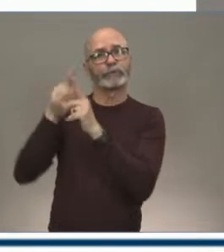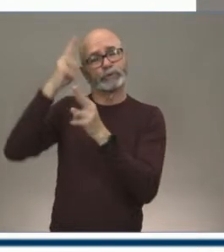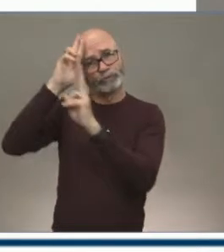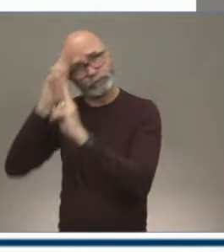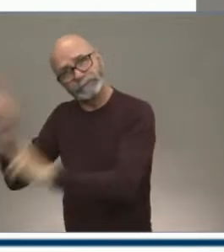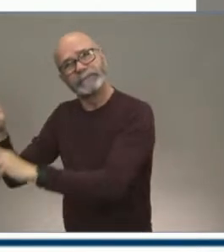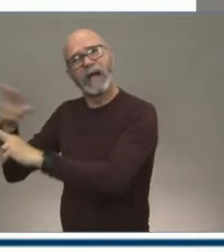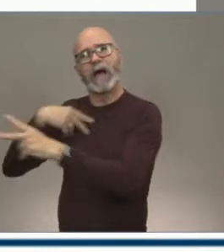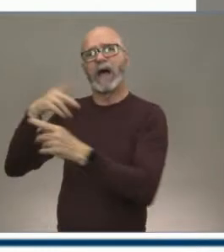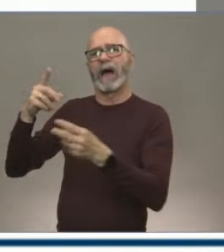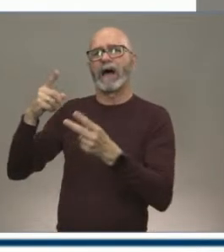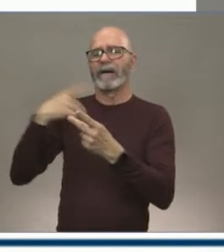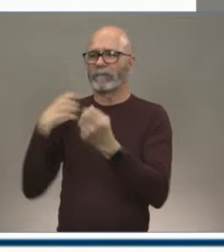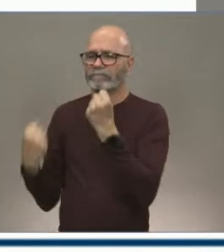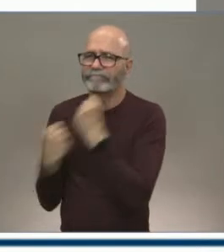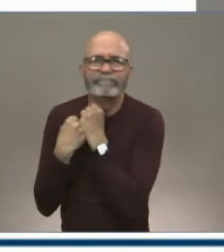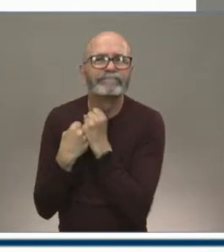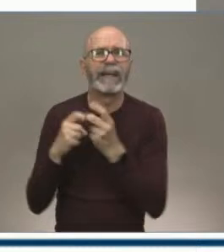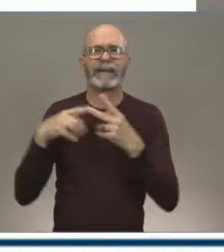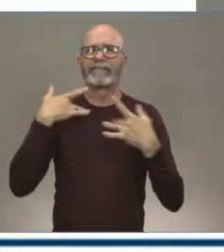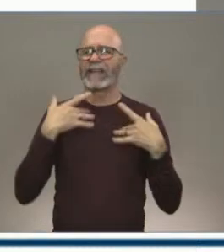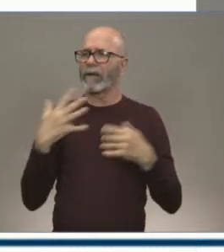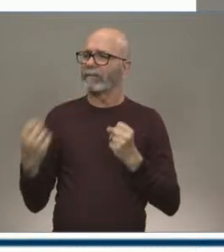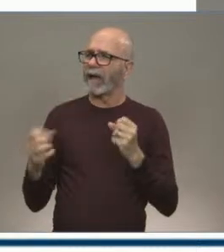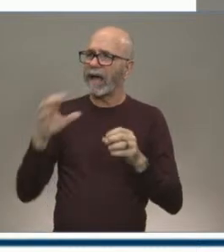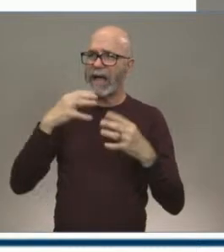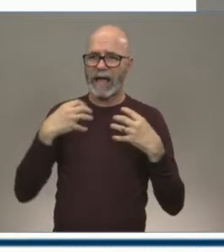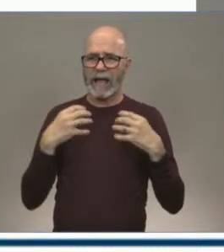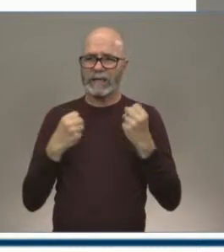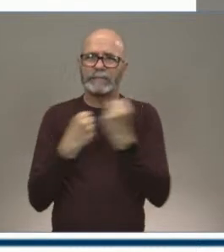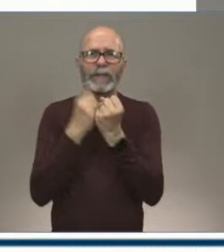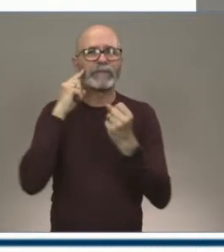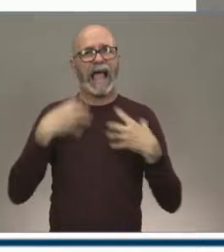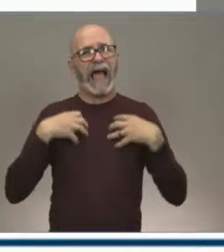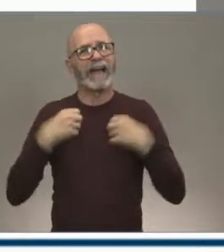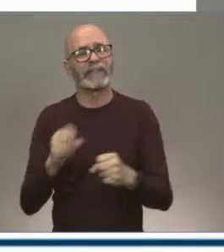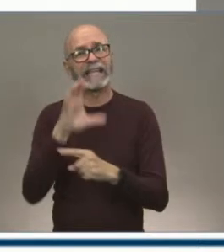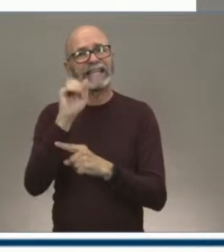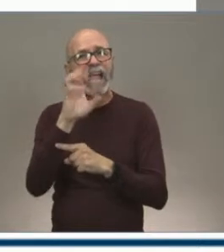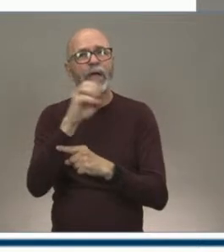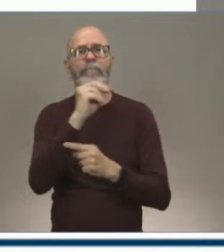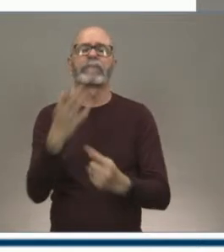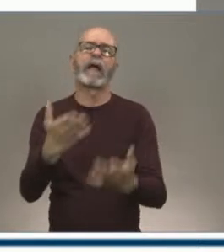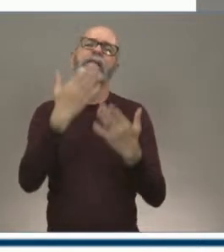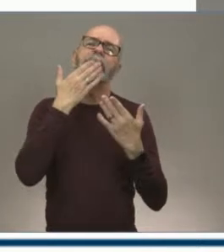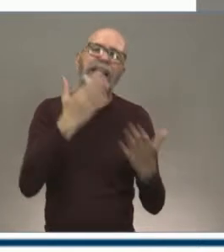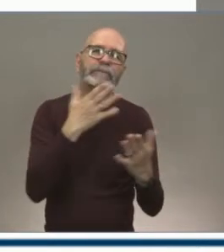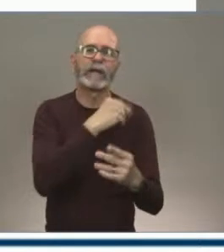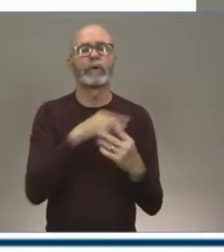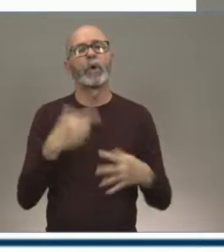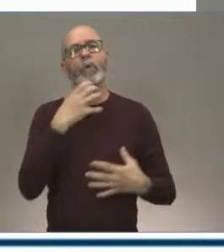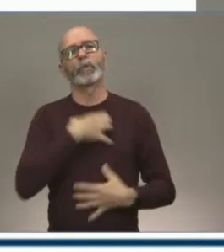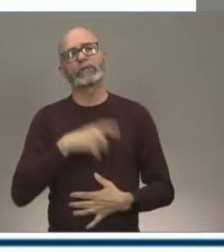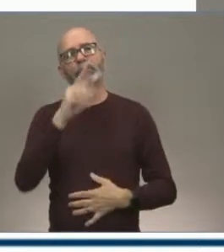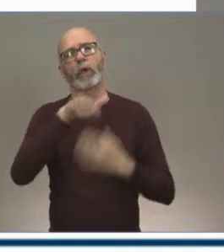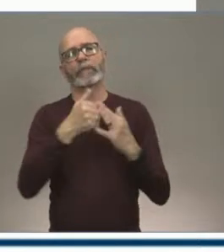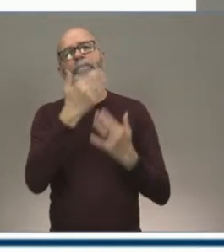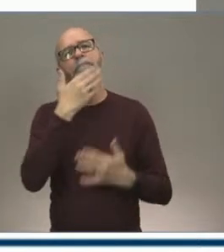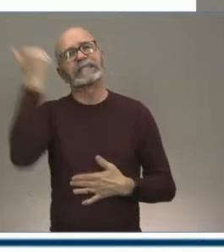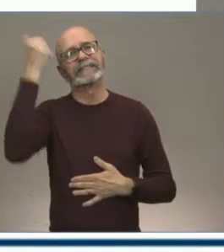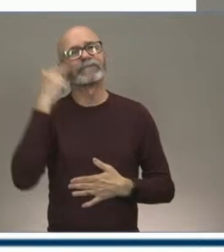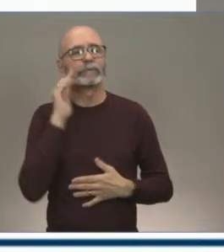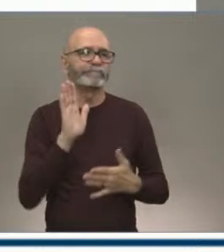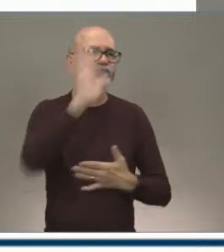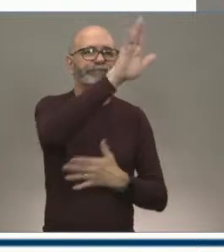put the health of Nova Scotians first. So thank you for that, and I wish you all the best on whatever path you travel next.